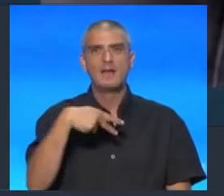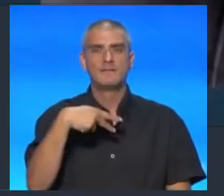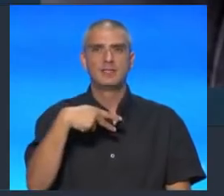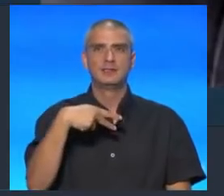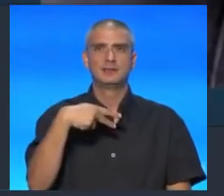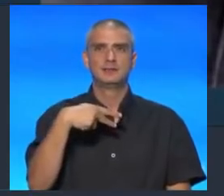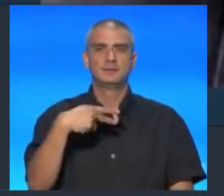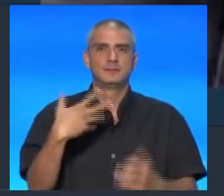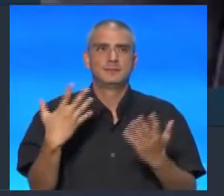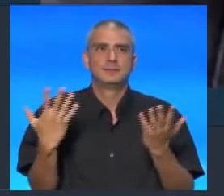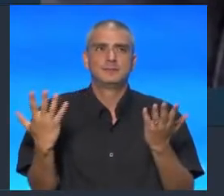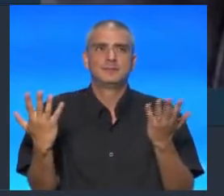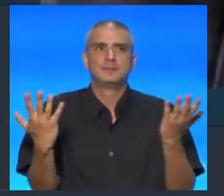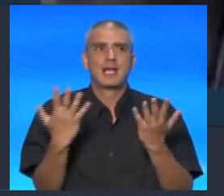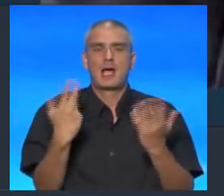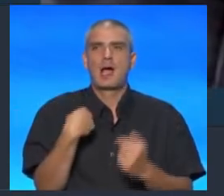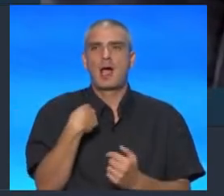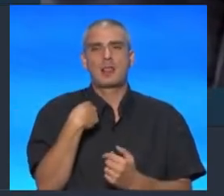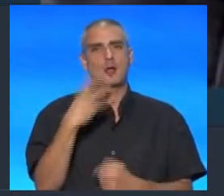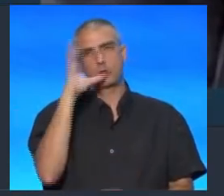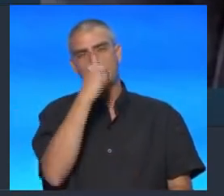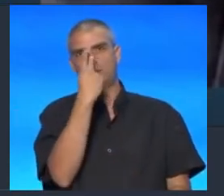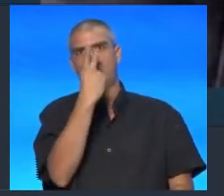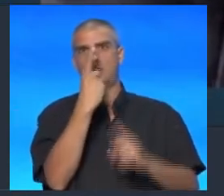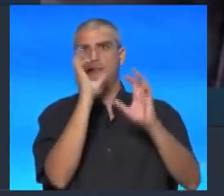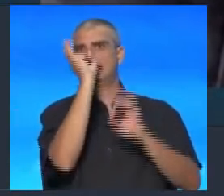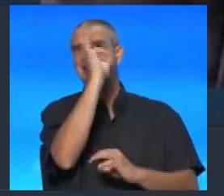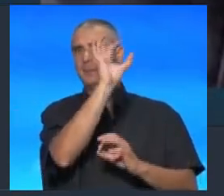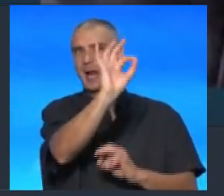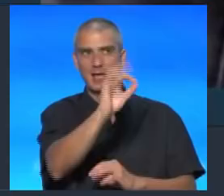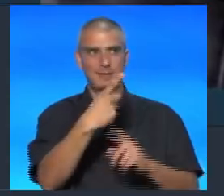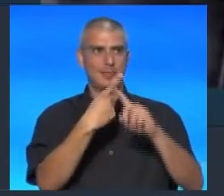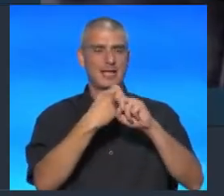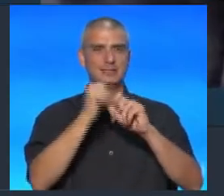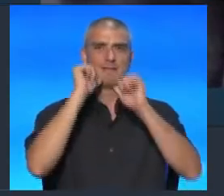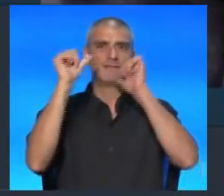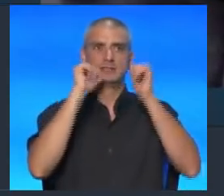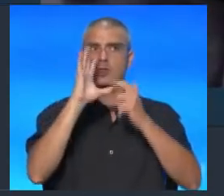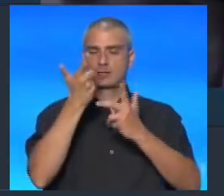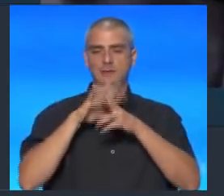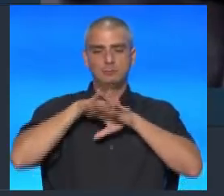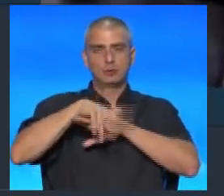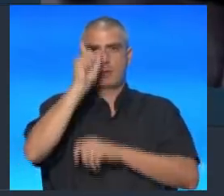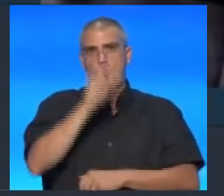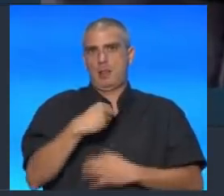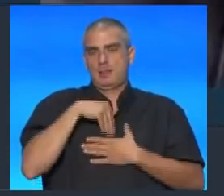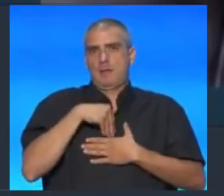how seeing these symbols and hearing these shouts affect the Jewish